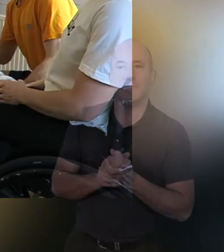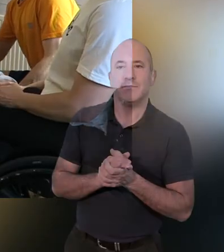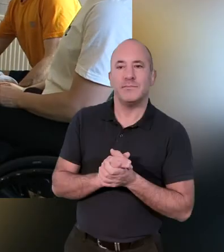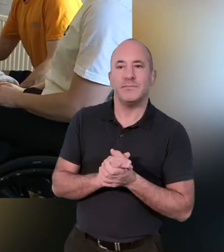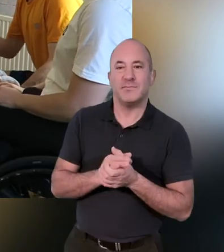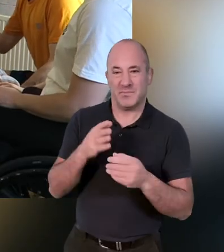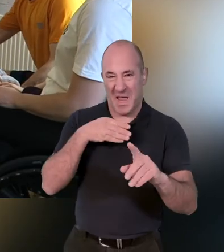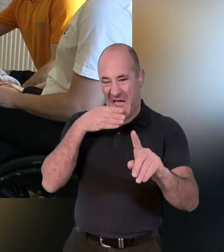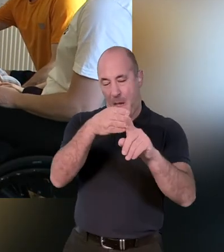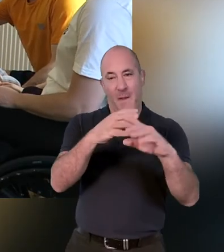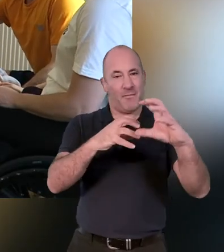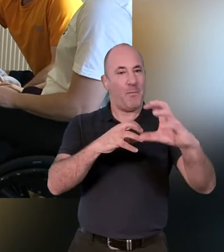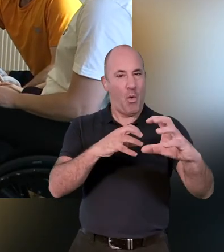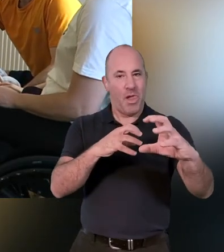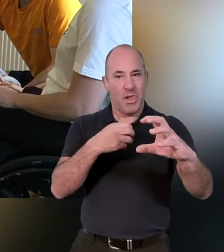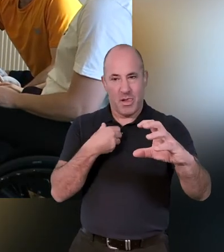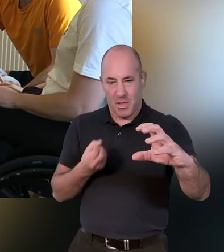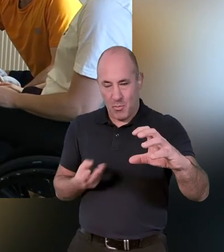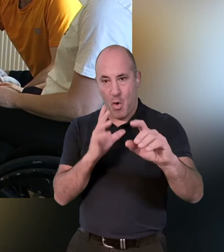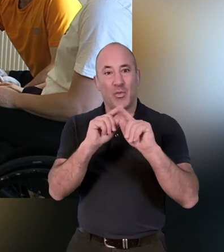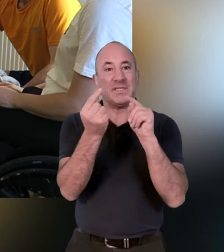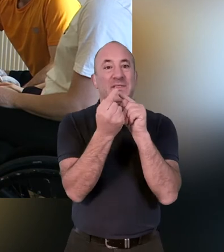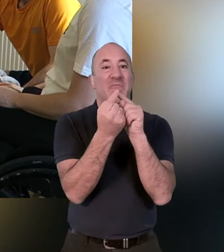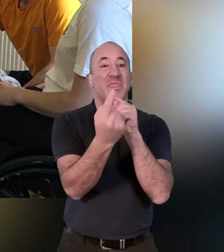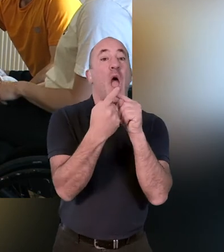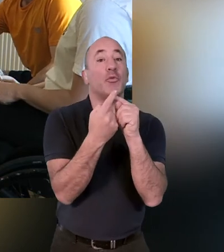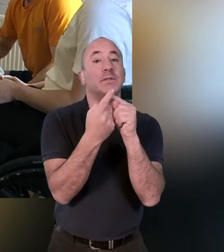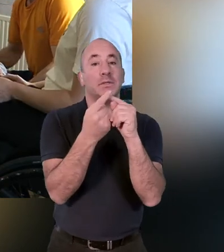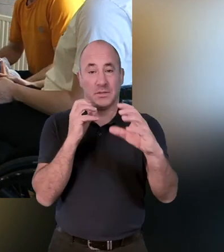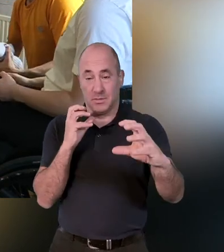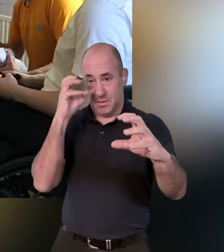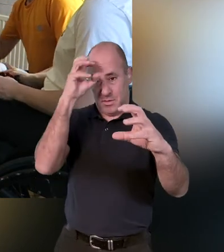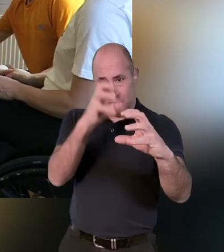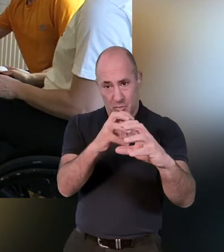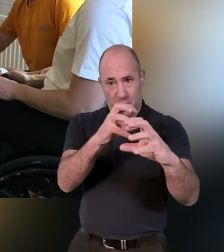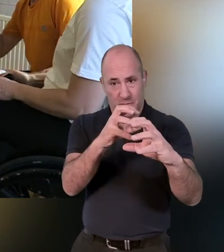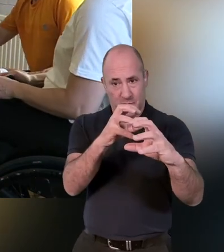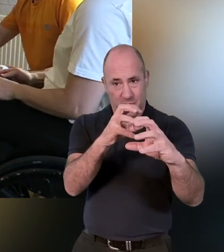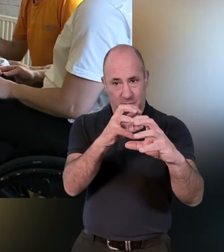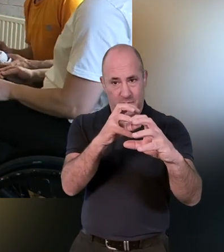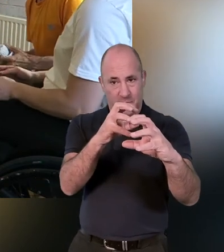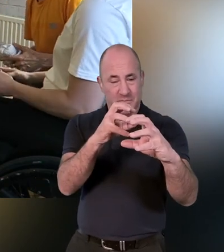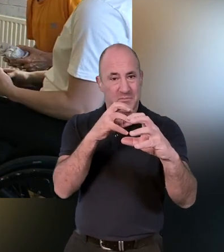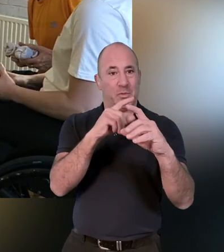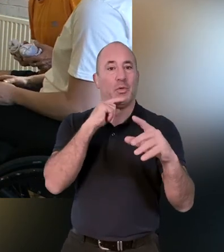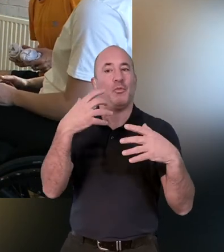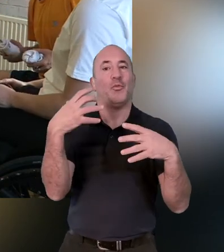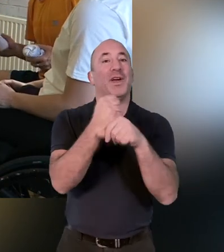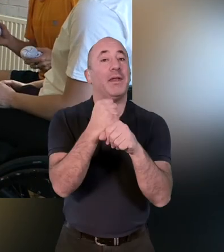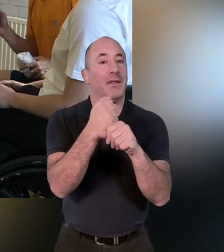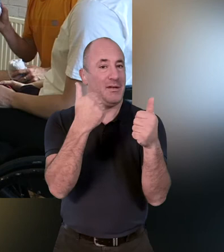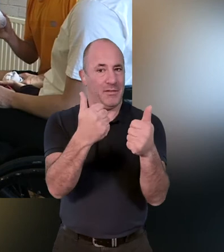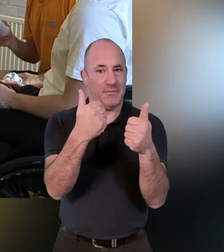So now we're going to use a tennis ball as a jack. We take it in turns to throw our rolled up